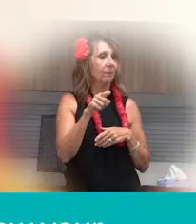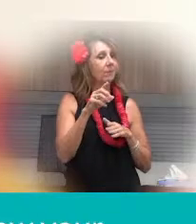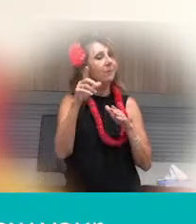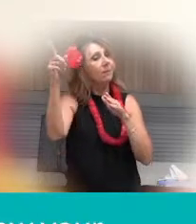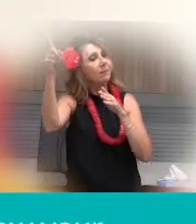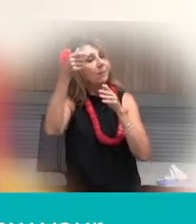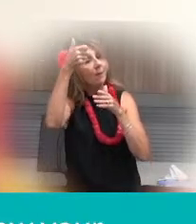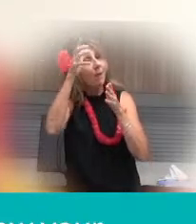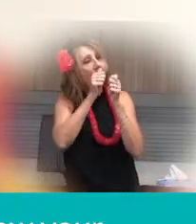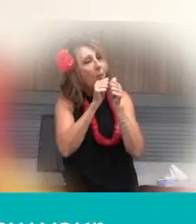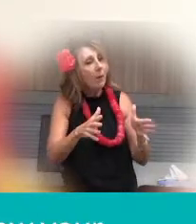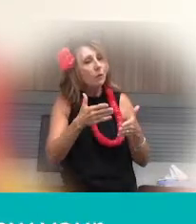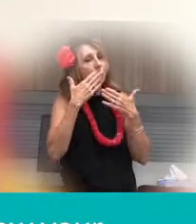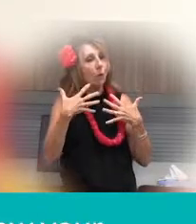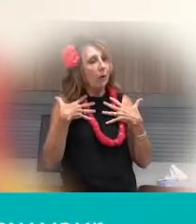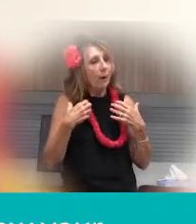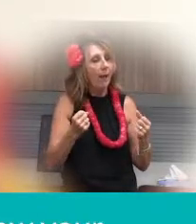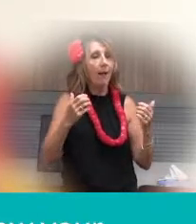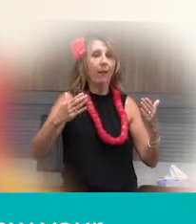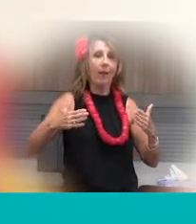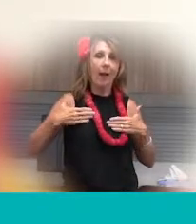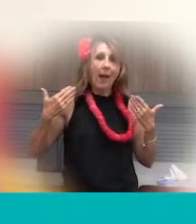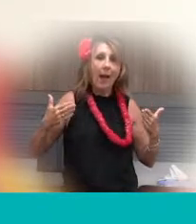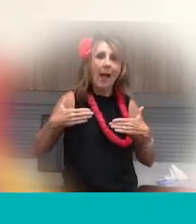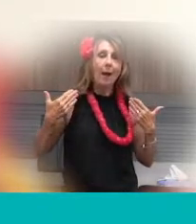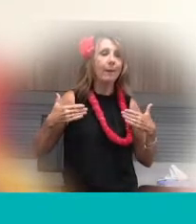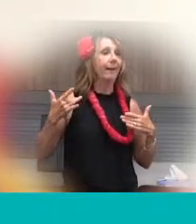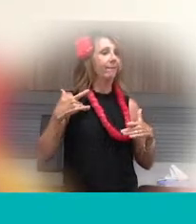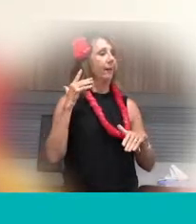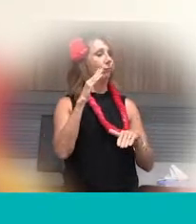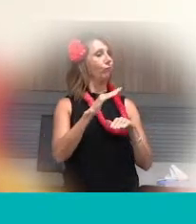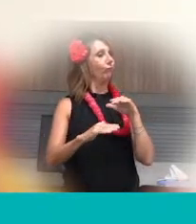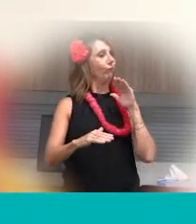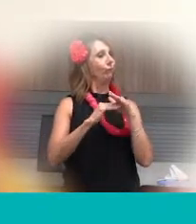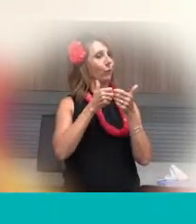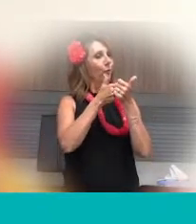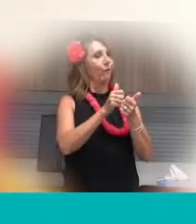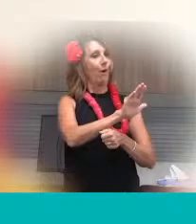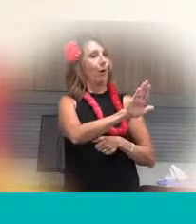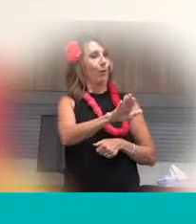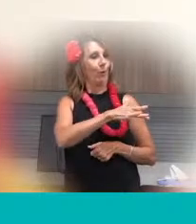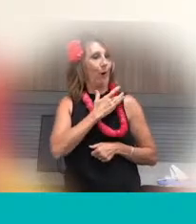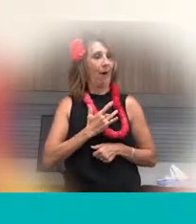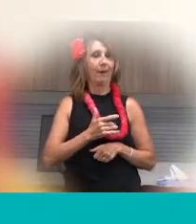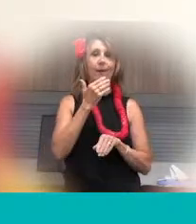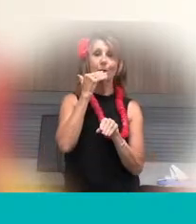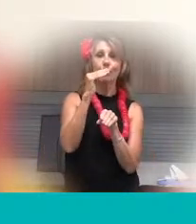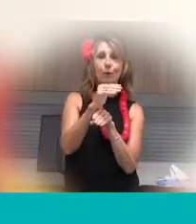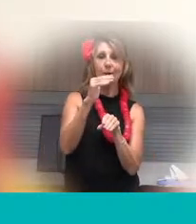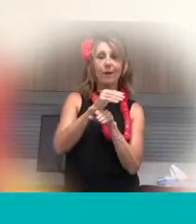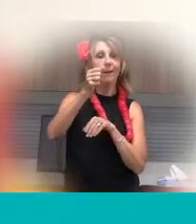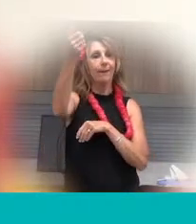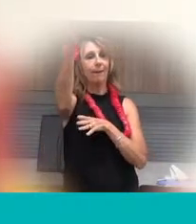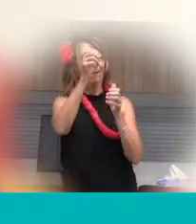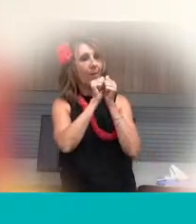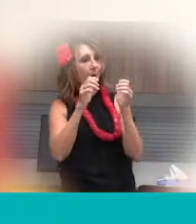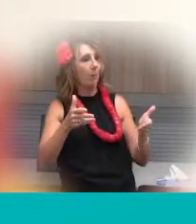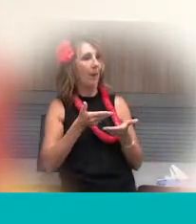health, happiness, and the freedom to follow your heart's desires. Good night, and God bless.